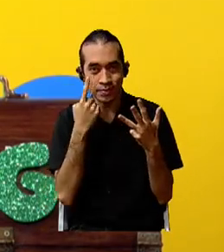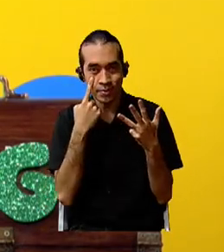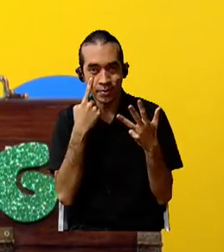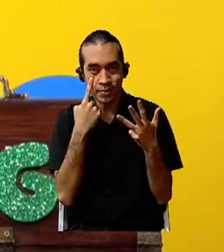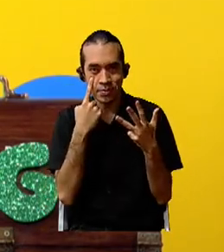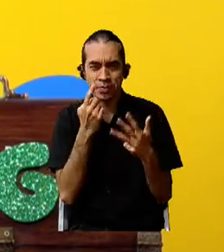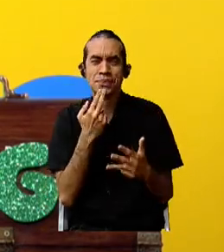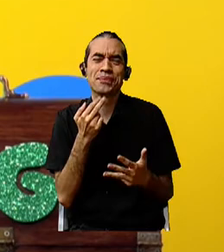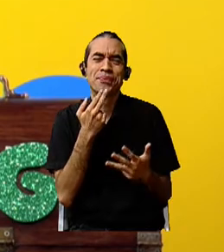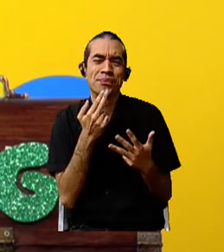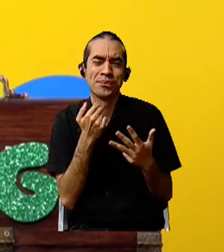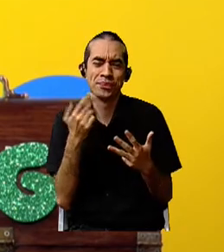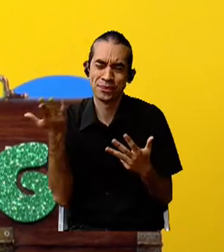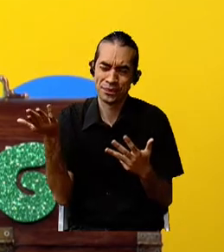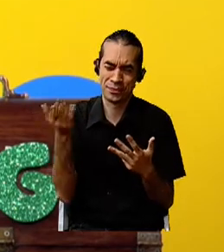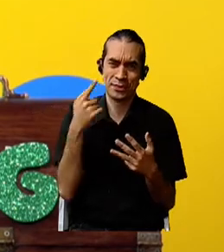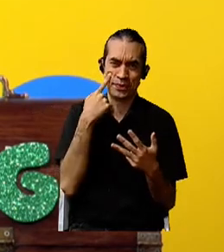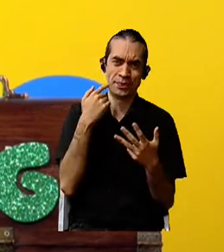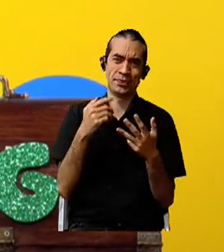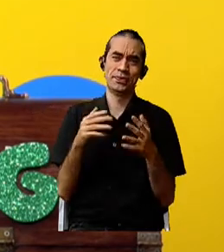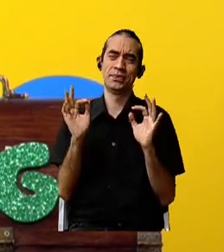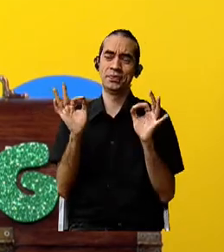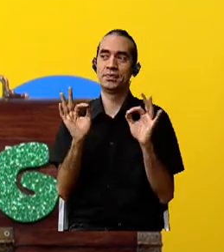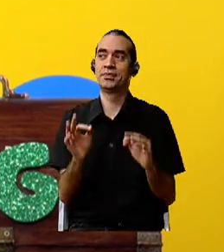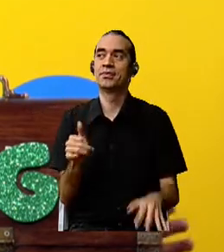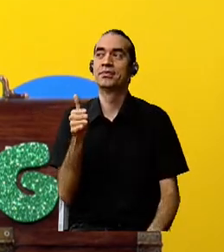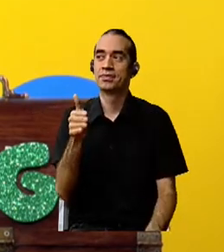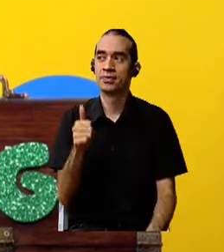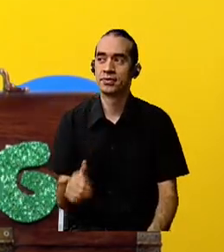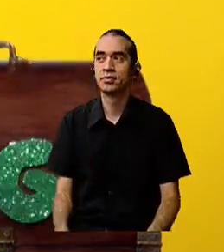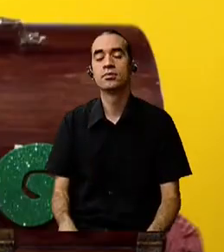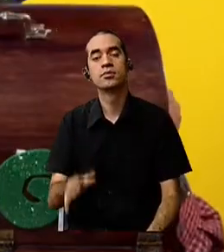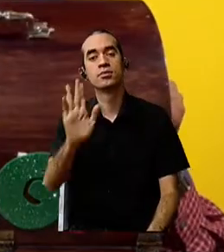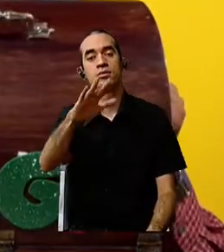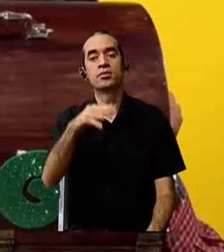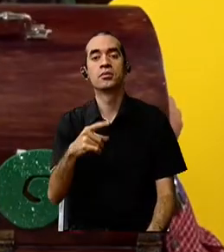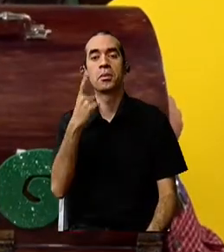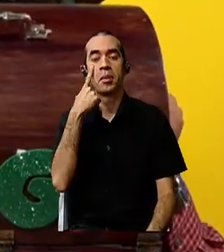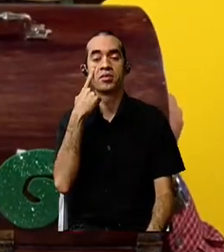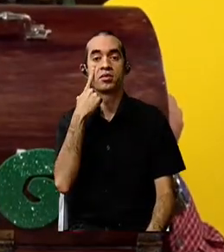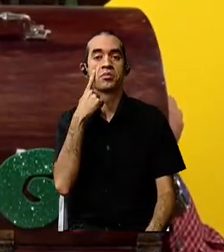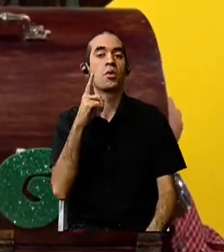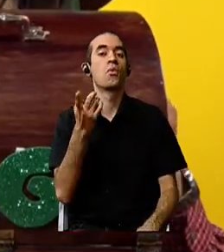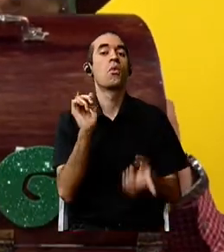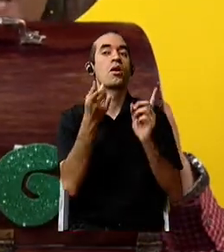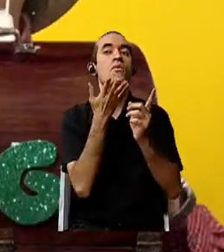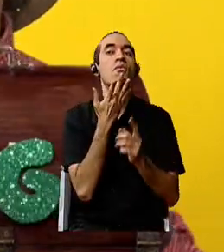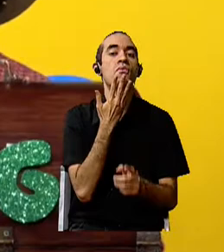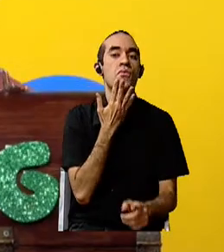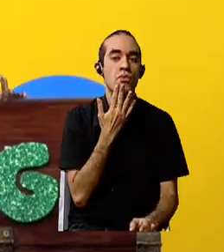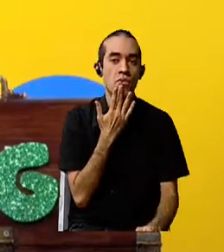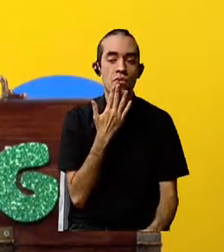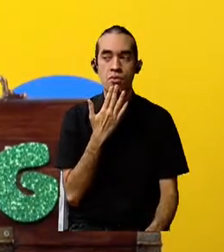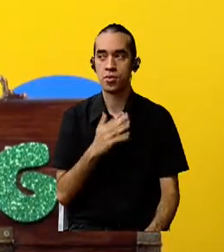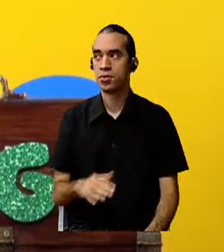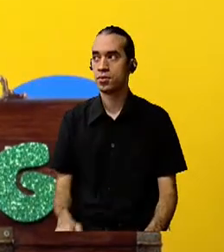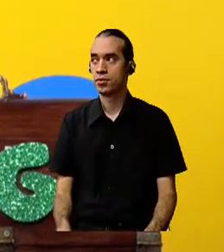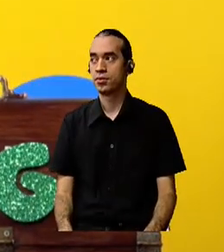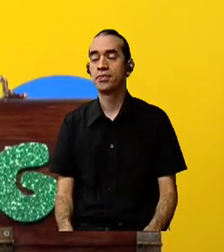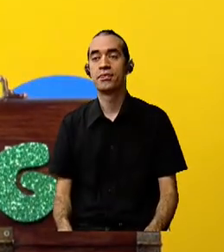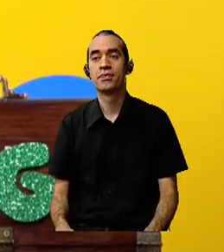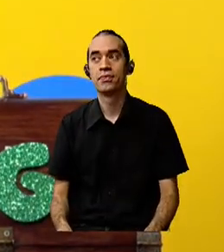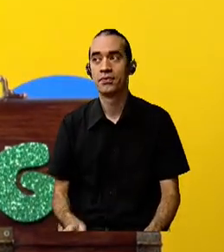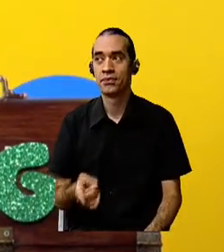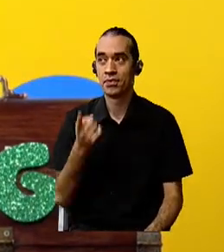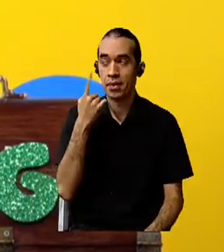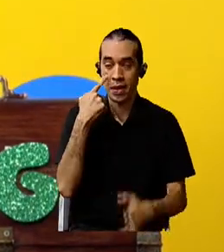cute animal. Oh, okay, Chuli. Chuli, let's review the colors. Let's review the colors, Chuli. You